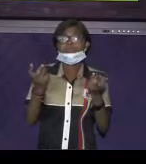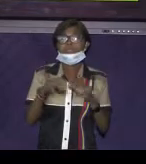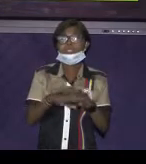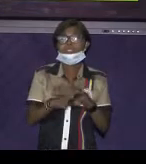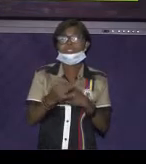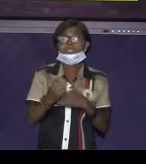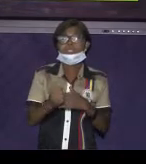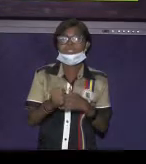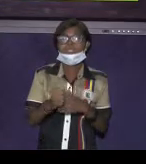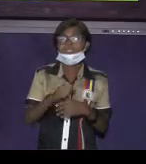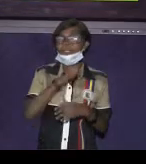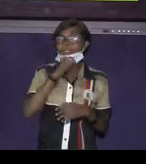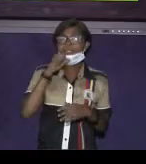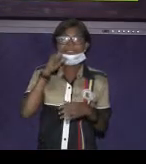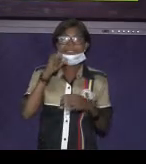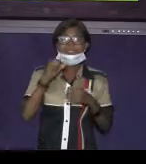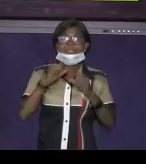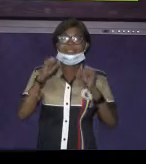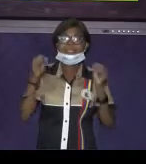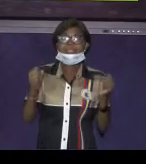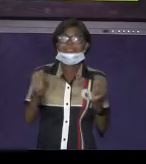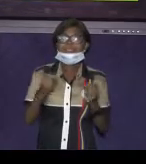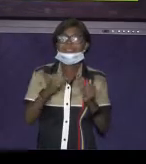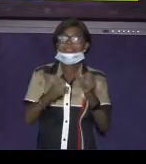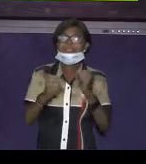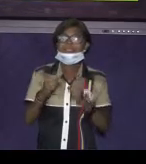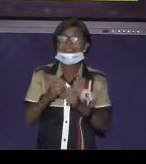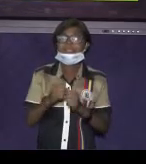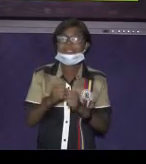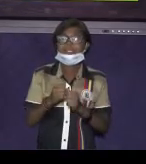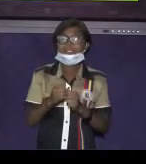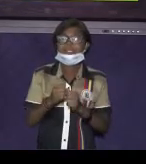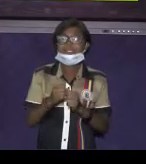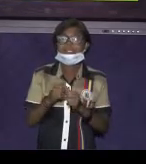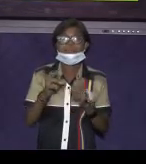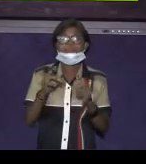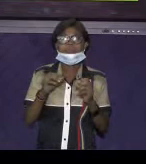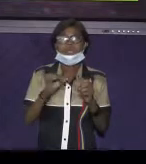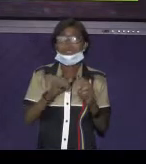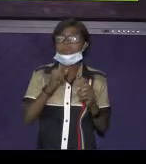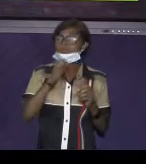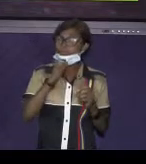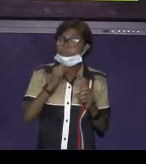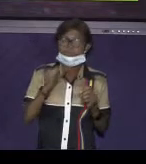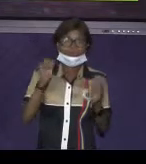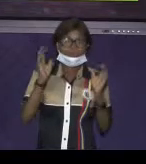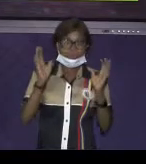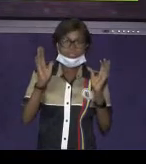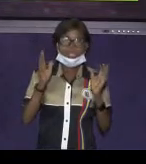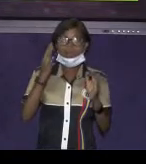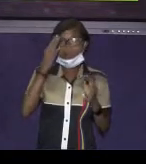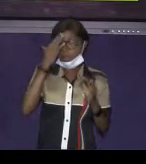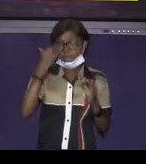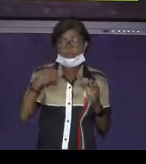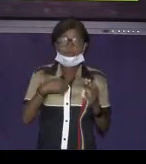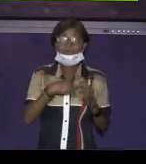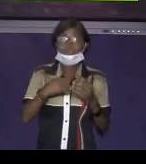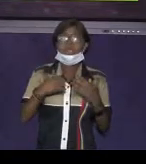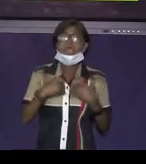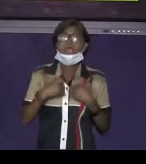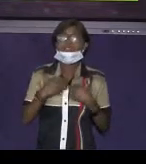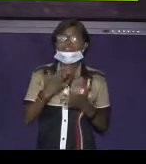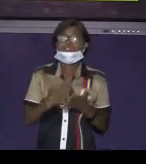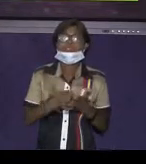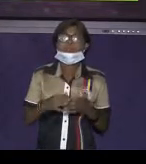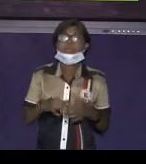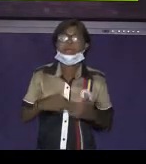in agricultural science. Have you not wondered why we have some animals in some